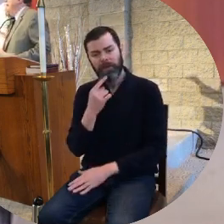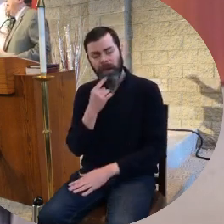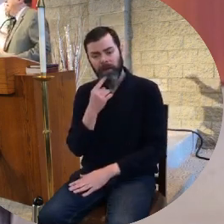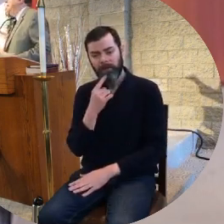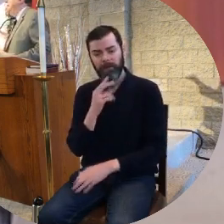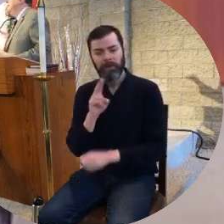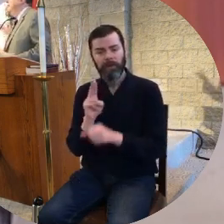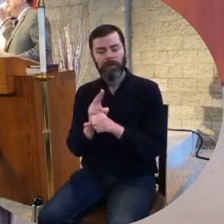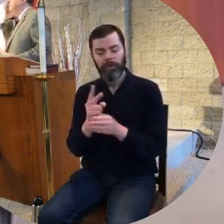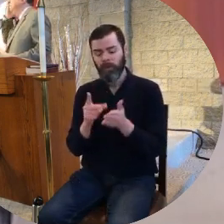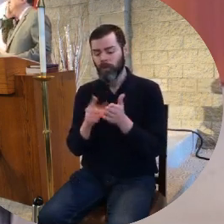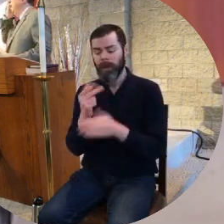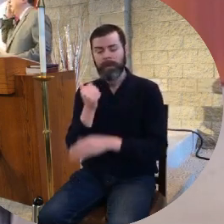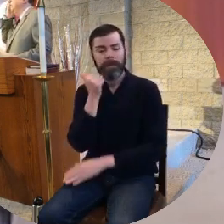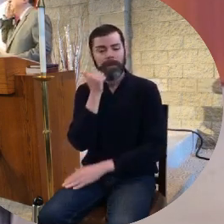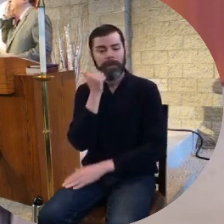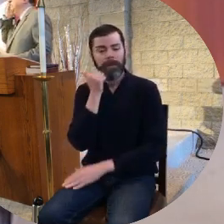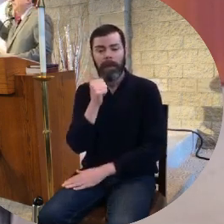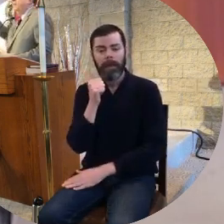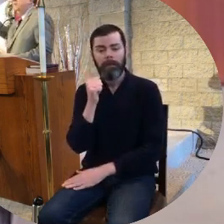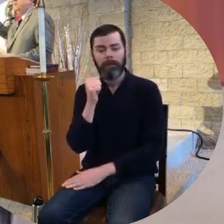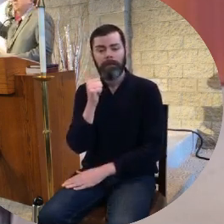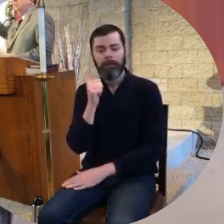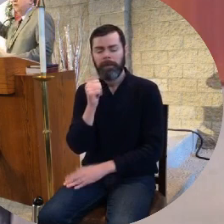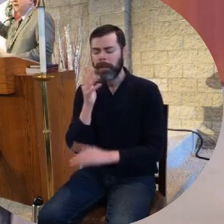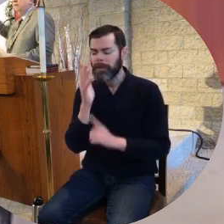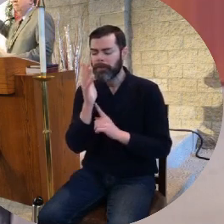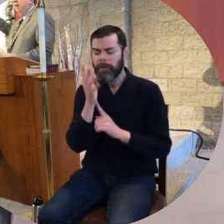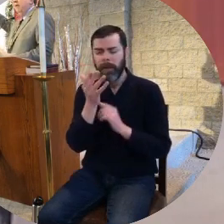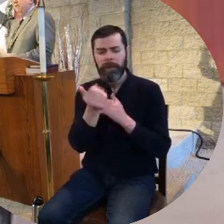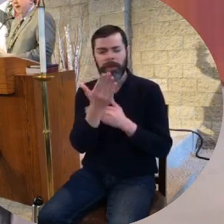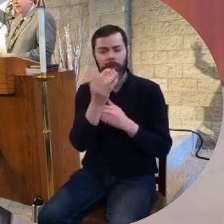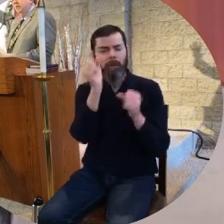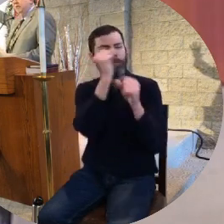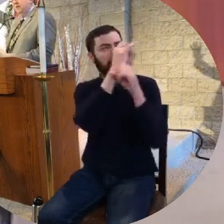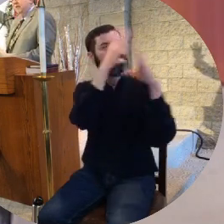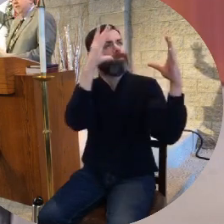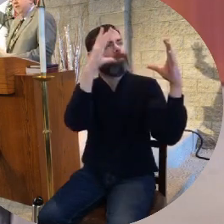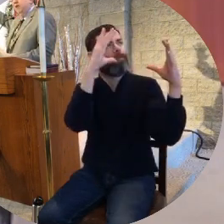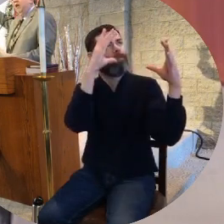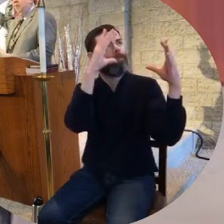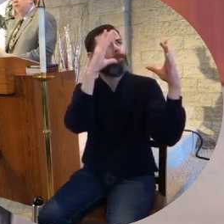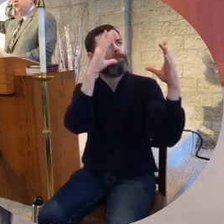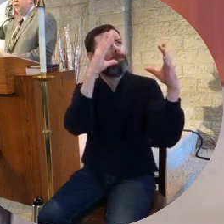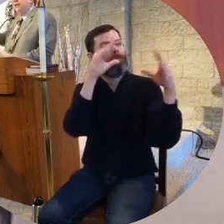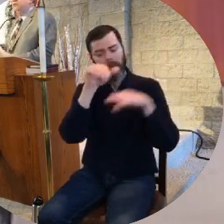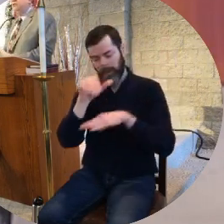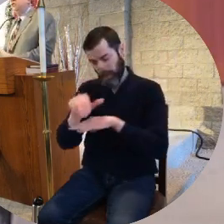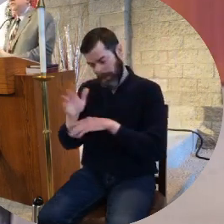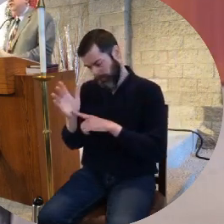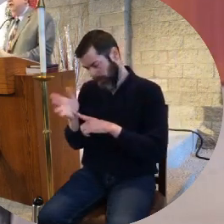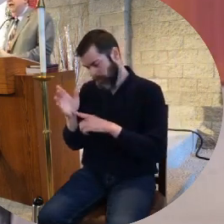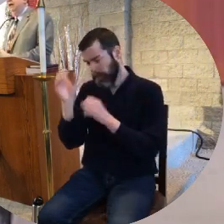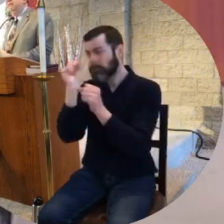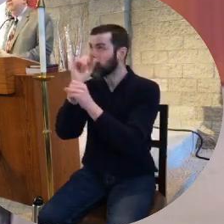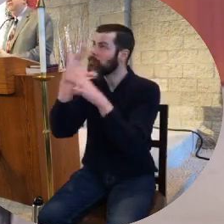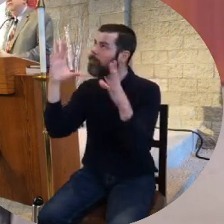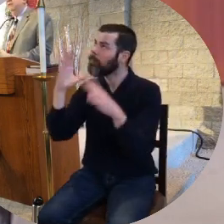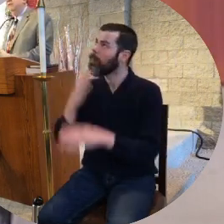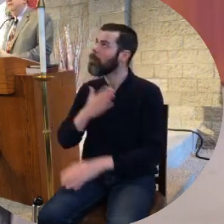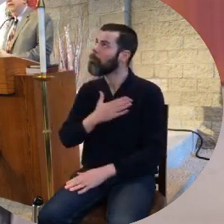a day. Visualize 5 minutes in the morning and 5 minutes in the evening of what you would like to achieve in your